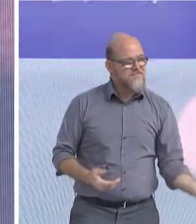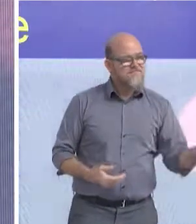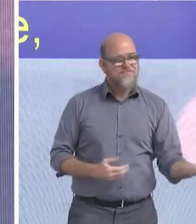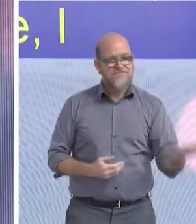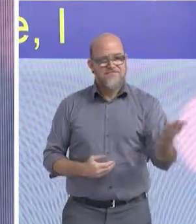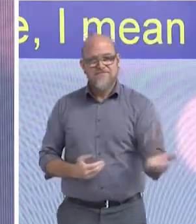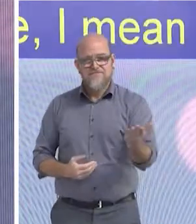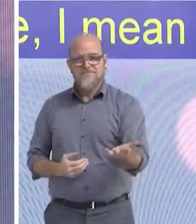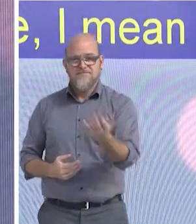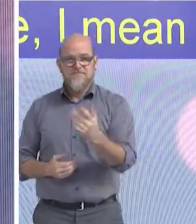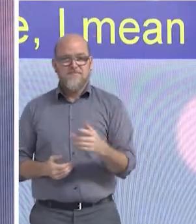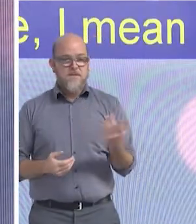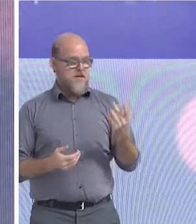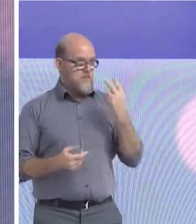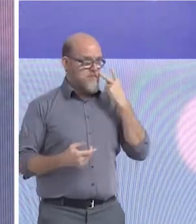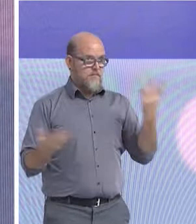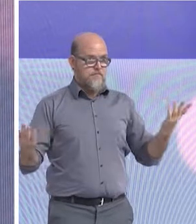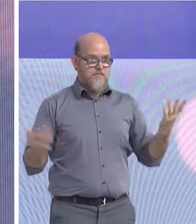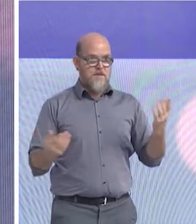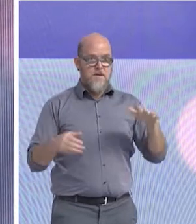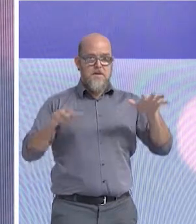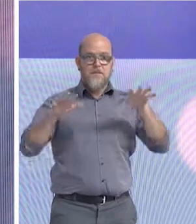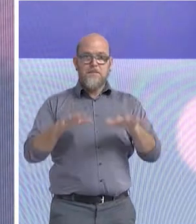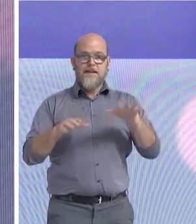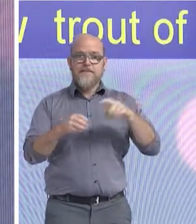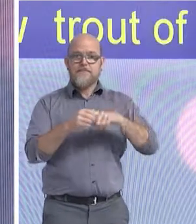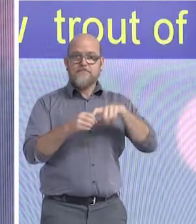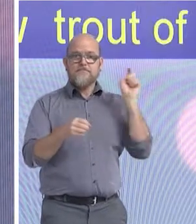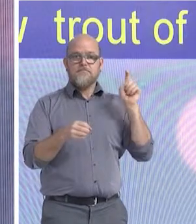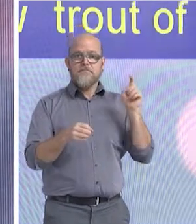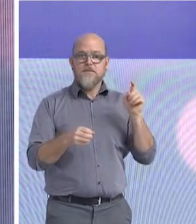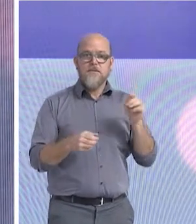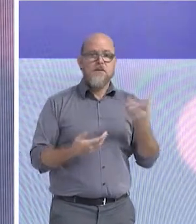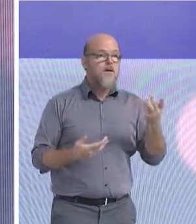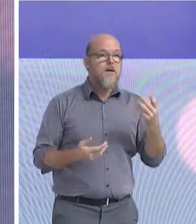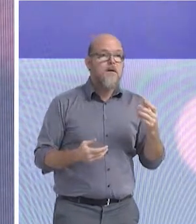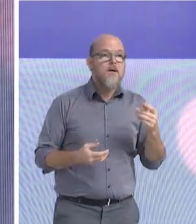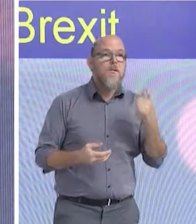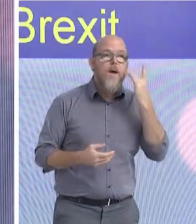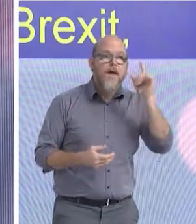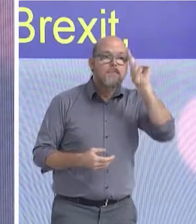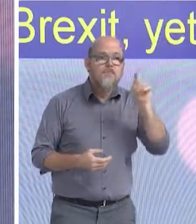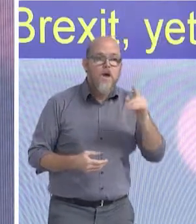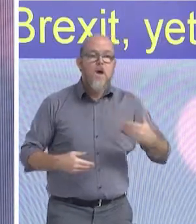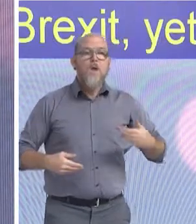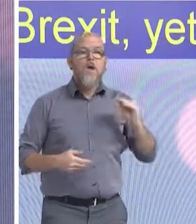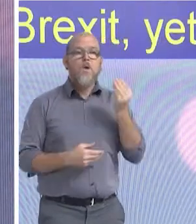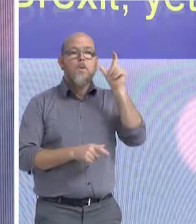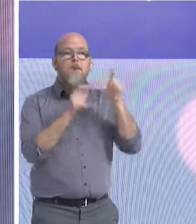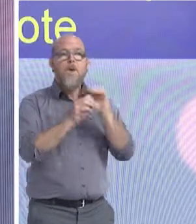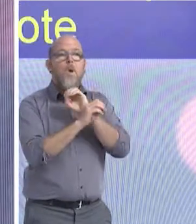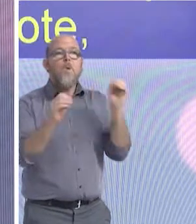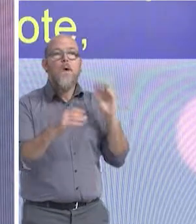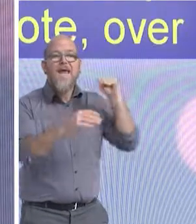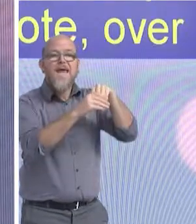low turnout of young people voting in Brexit. Yet for those who did vote, over 80% of them voted to remain.